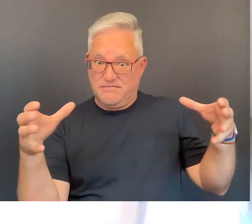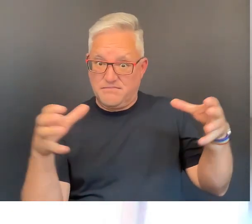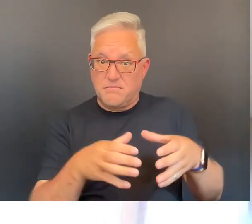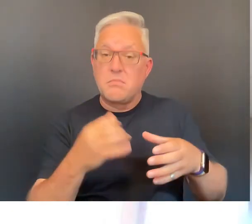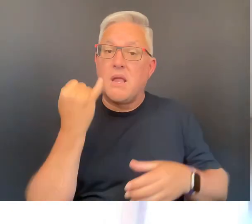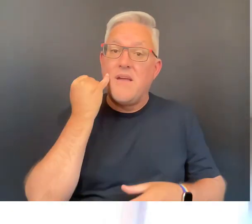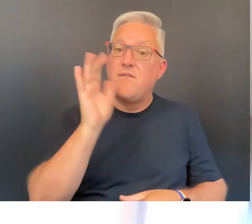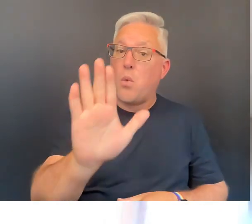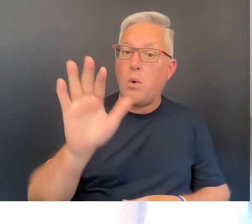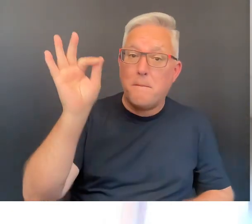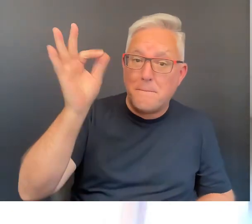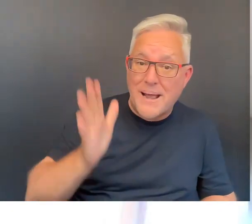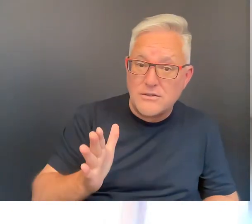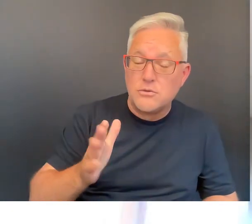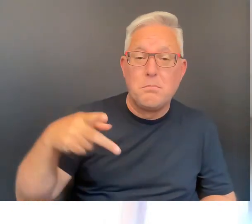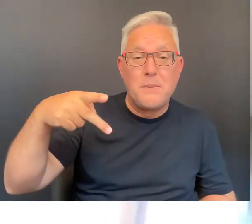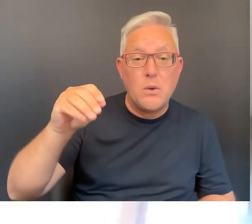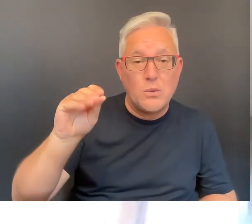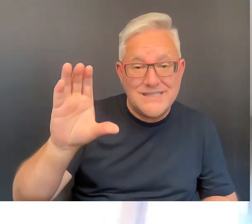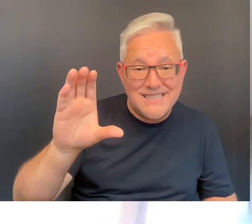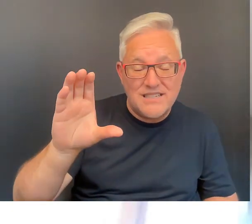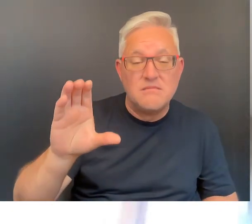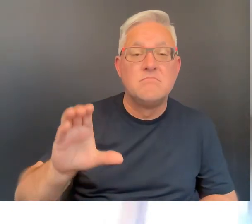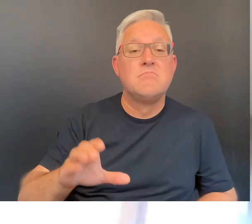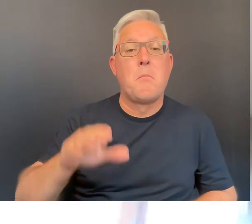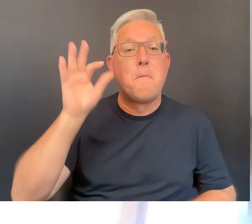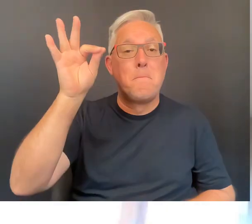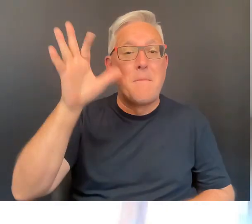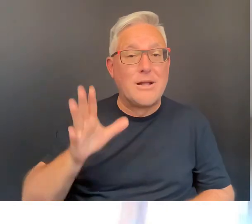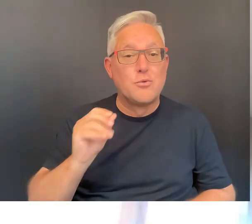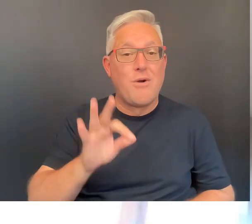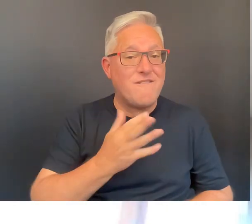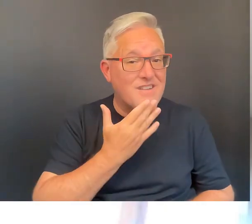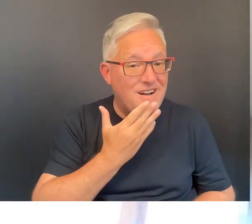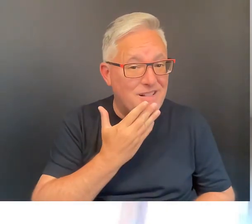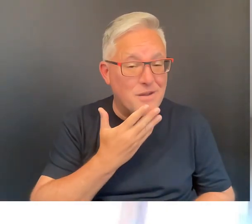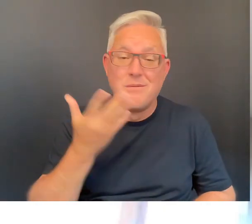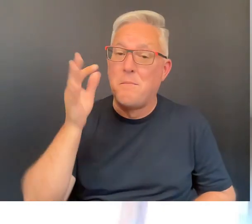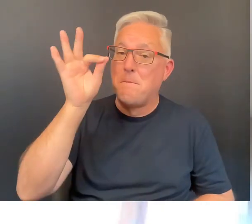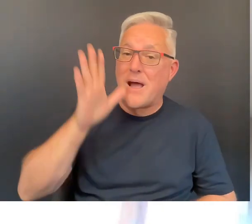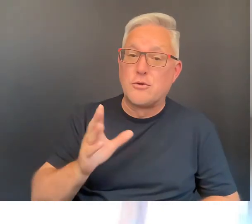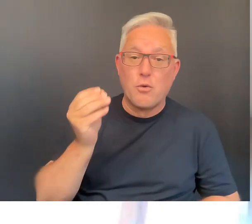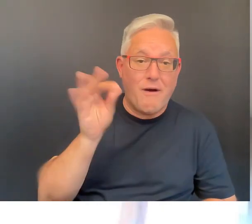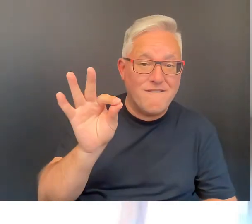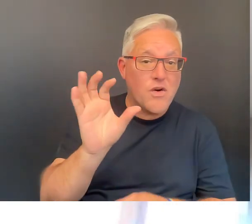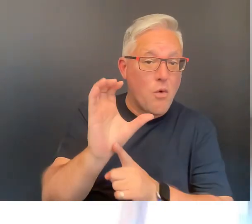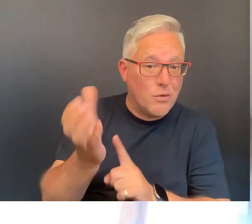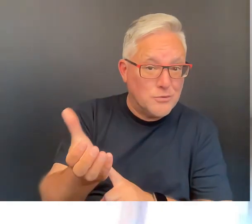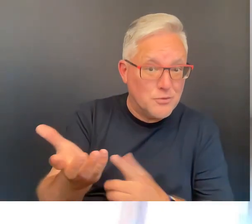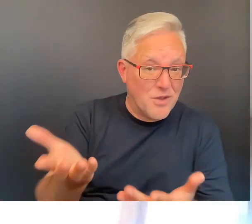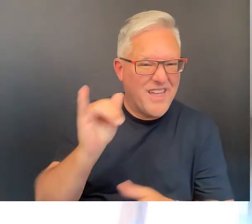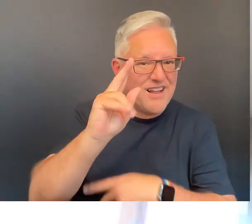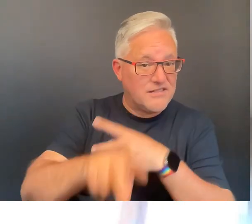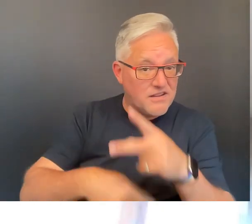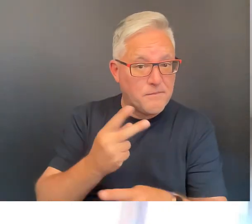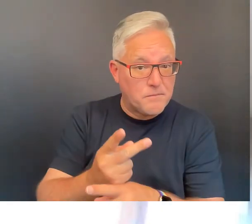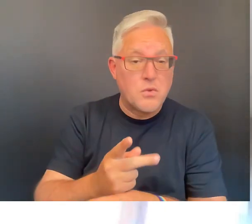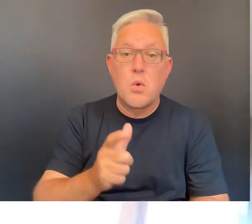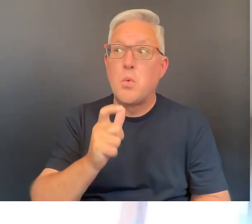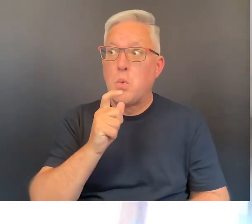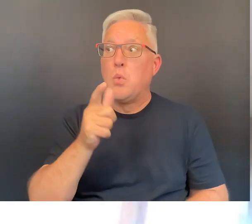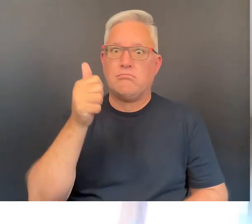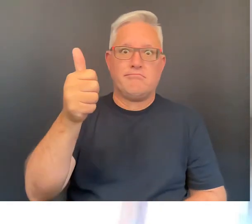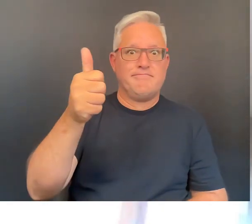pastor of culture, a pastor of color, or if you have a member, or if you have, yeah, somebody in that